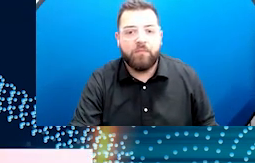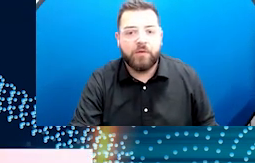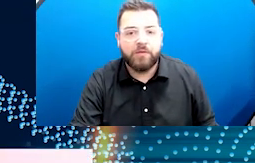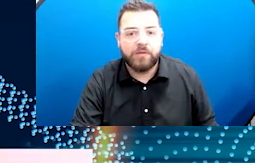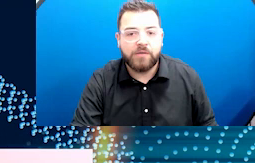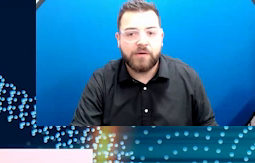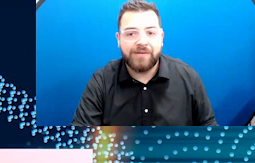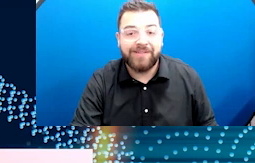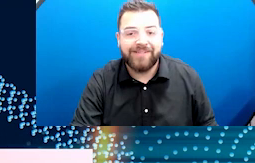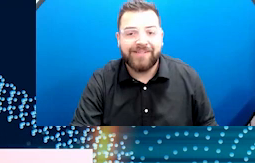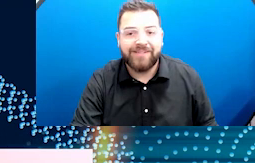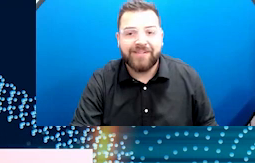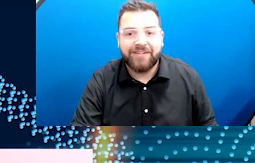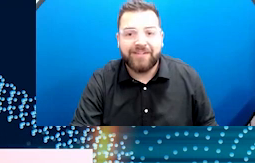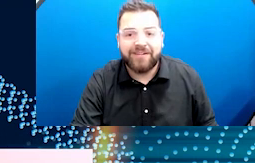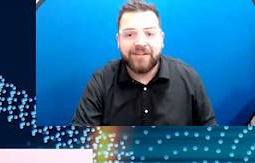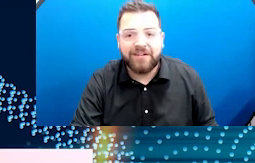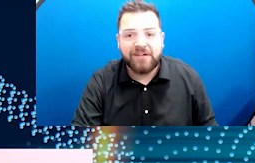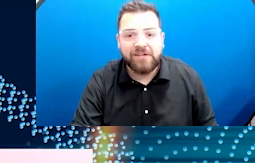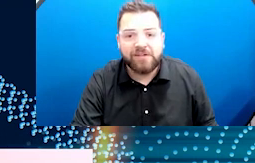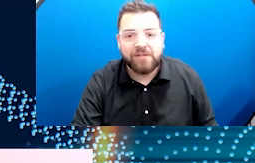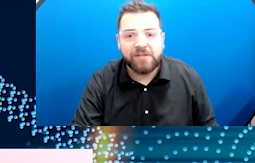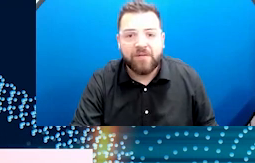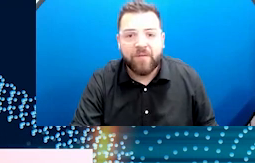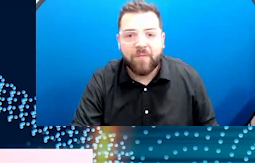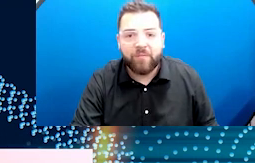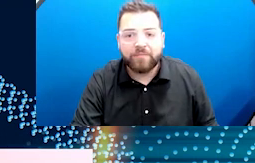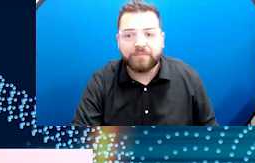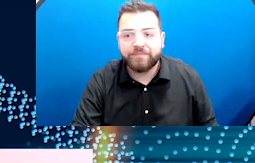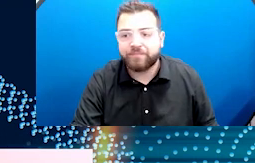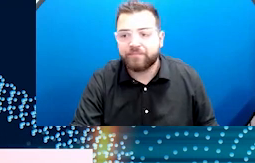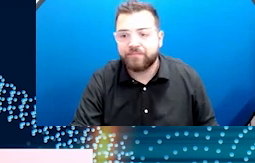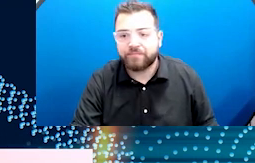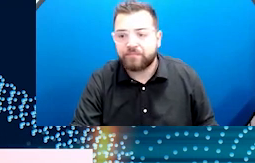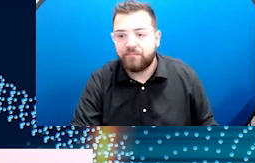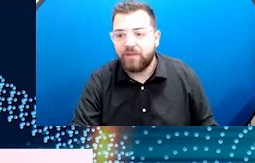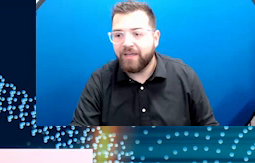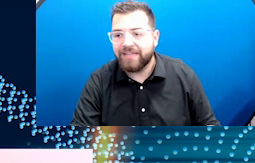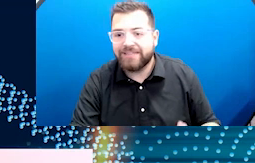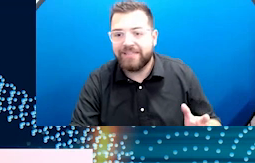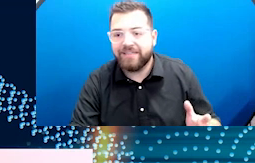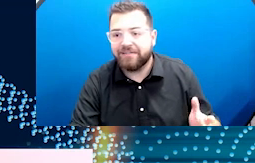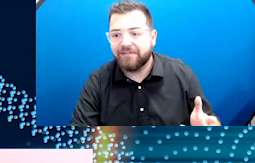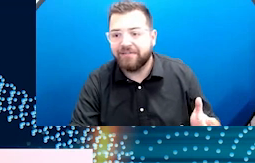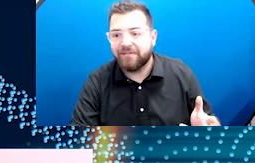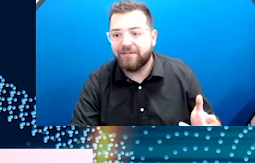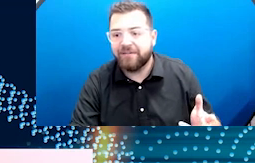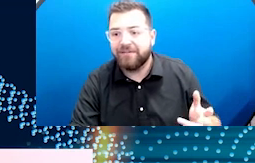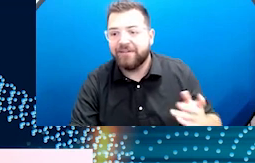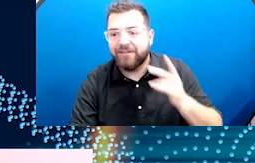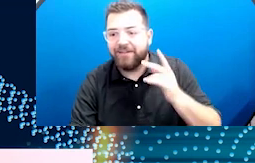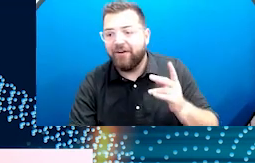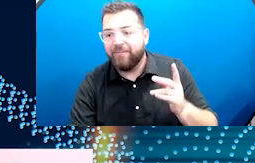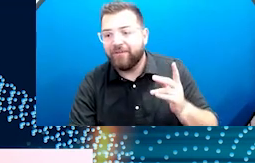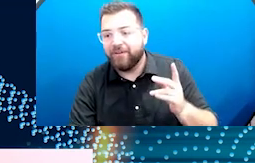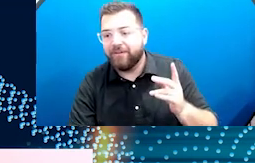Okay, how about this one here? I see a lot of us are taking notes here, and when I'm sure throughout this whole